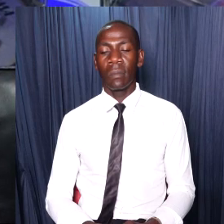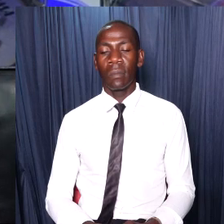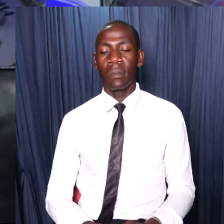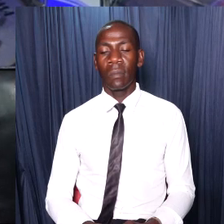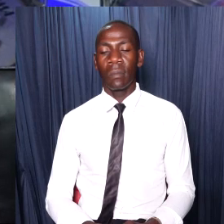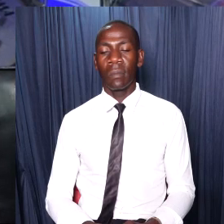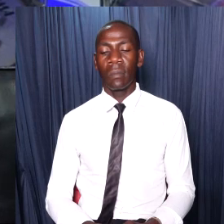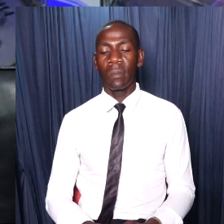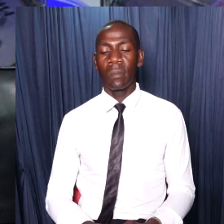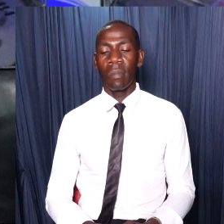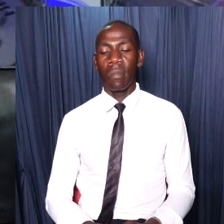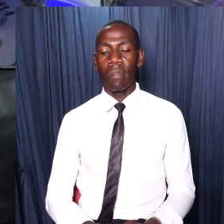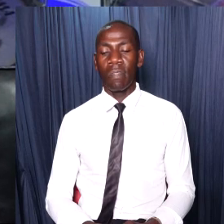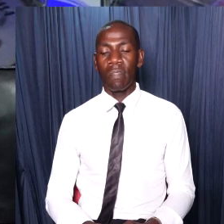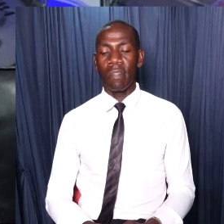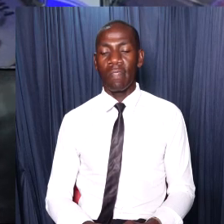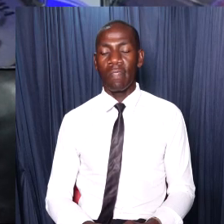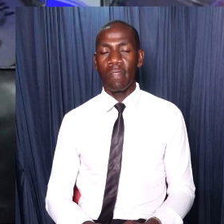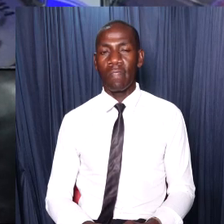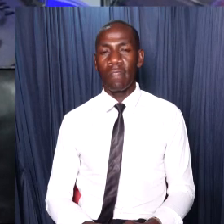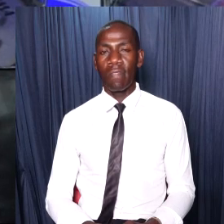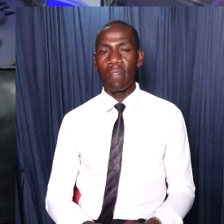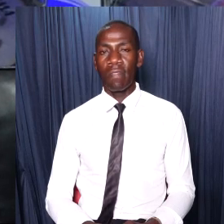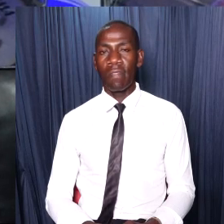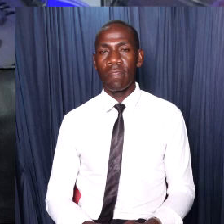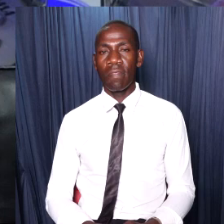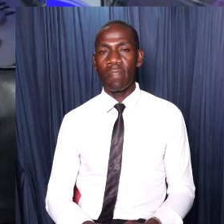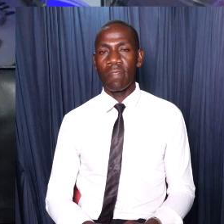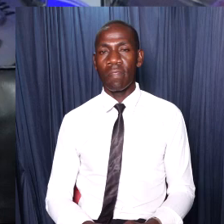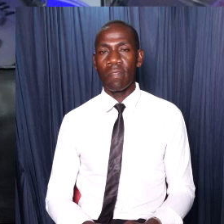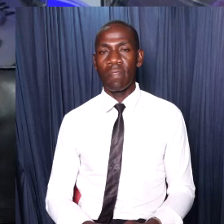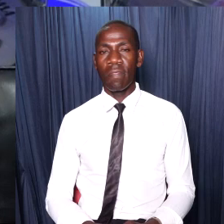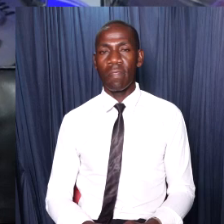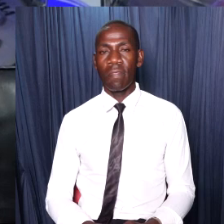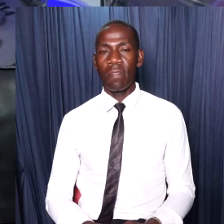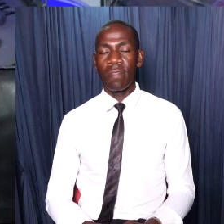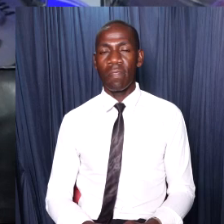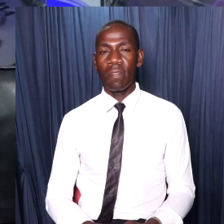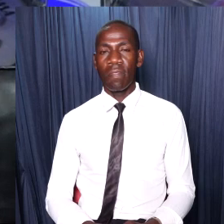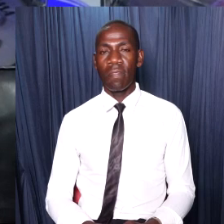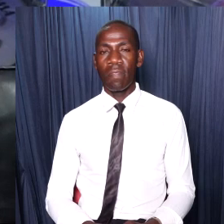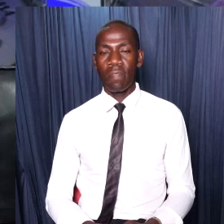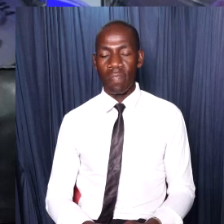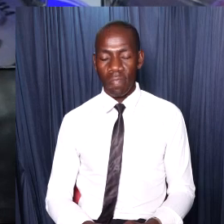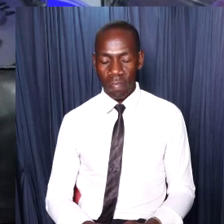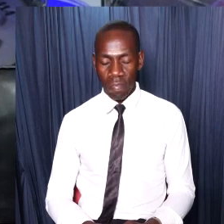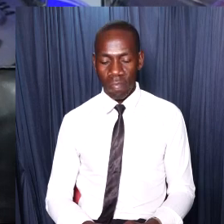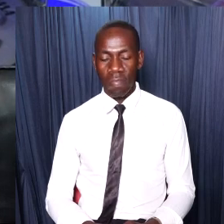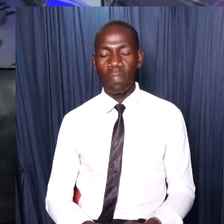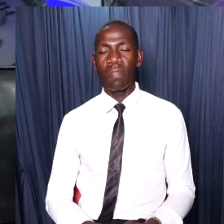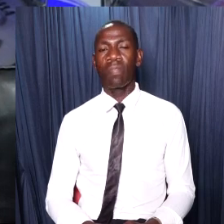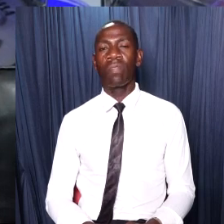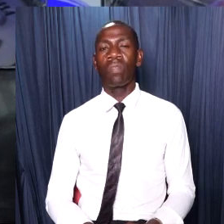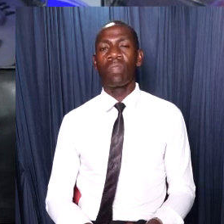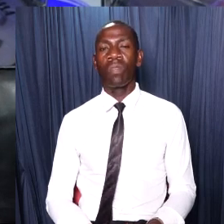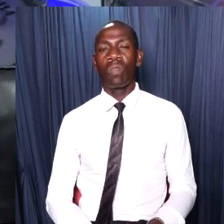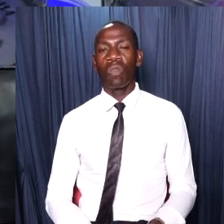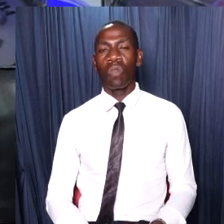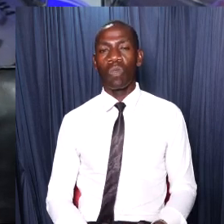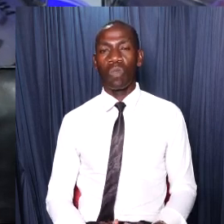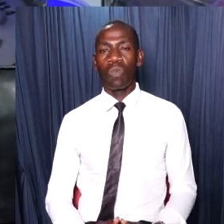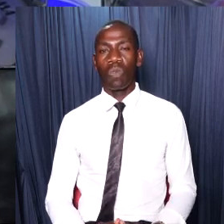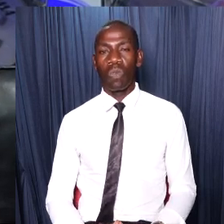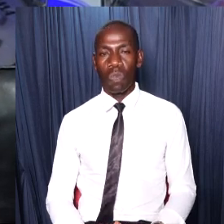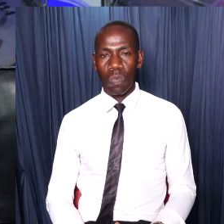sacrifices, as in the obeying voice of the Lord? Behold, to obey is better than sacrifice, and to